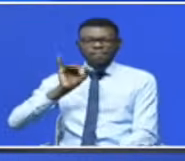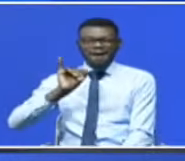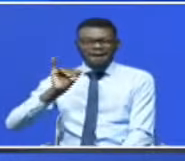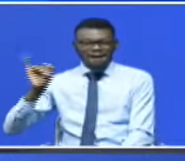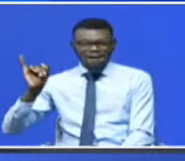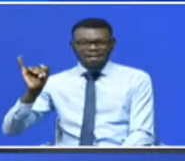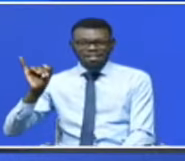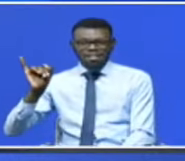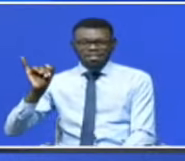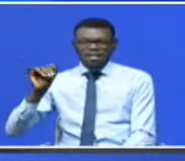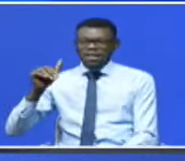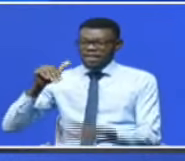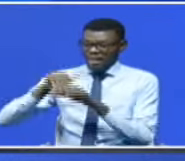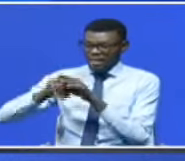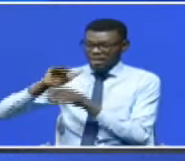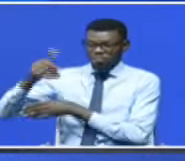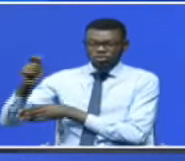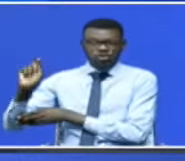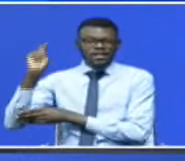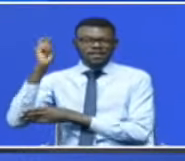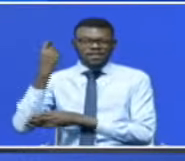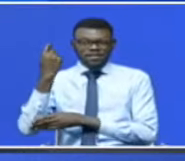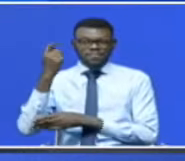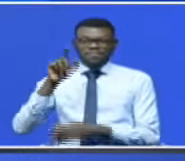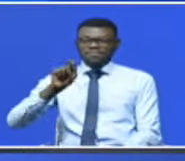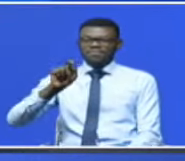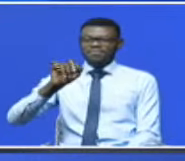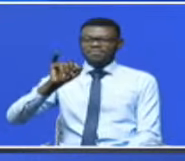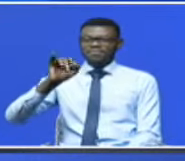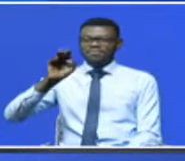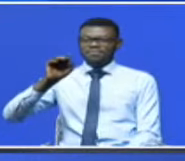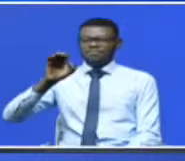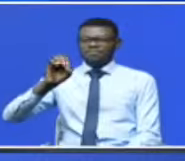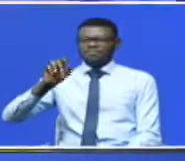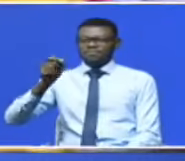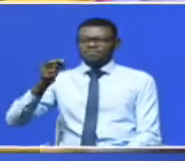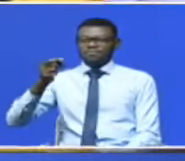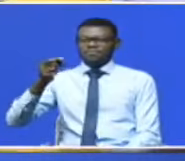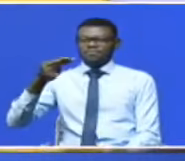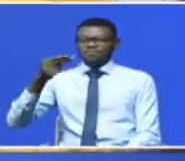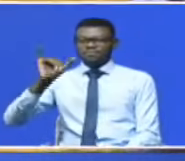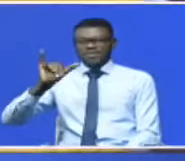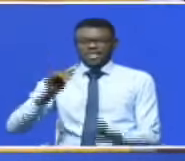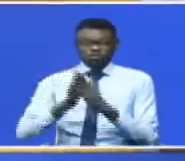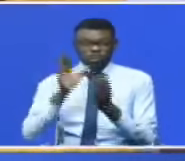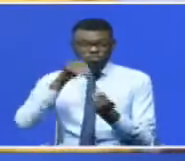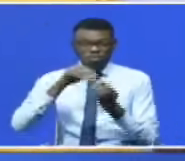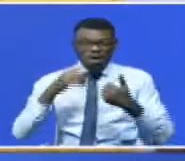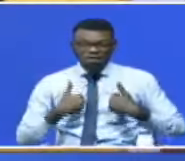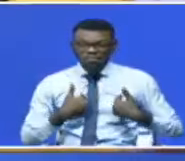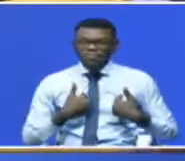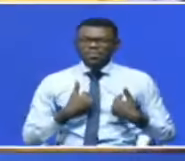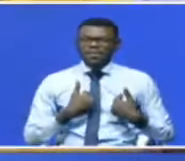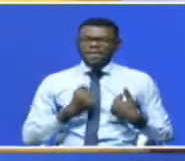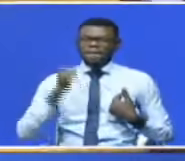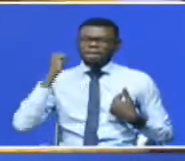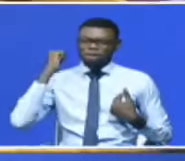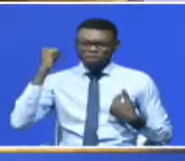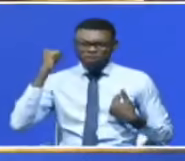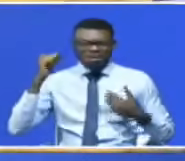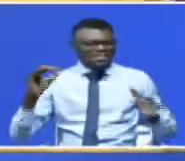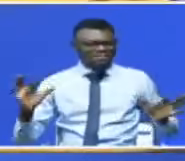support in Mount Kenya region. KTN News' Timothy Otieno has more. It's a political bromance